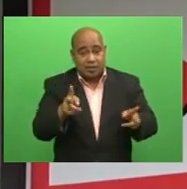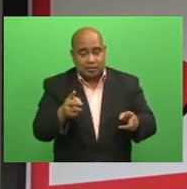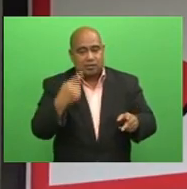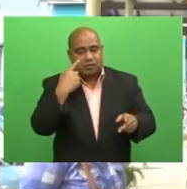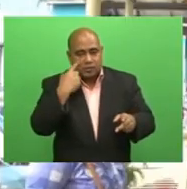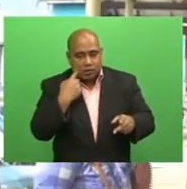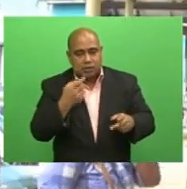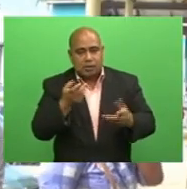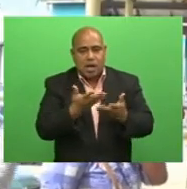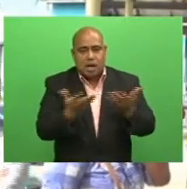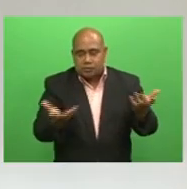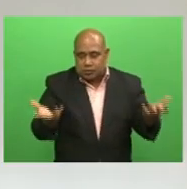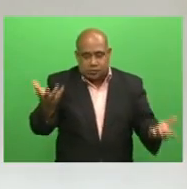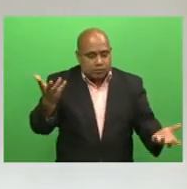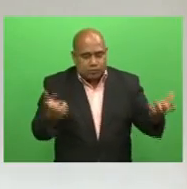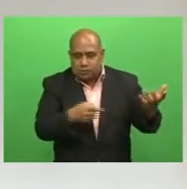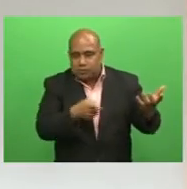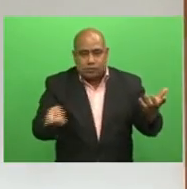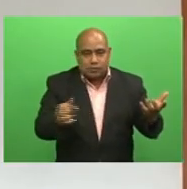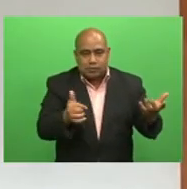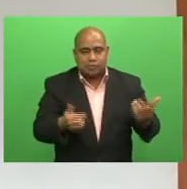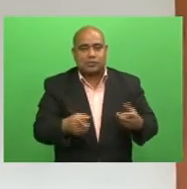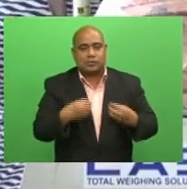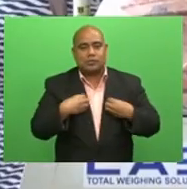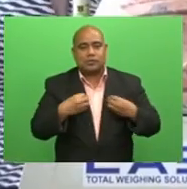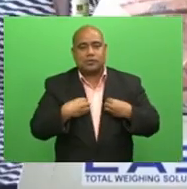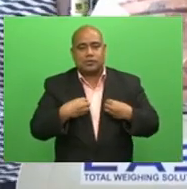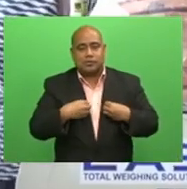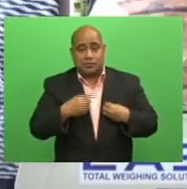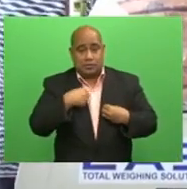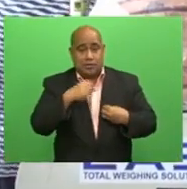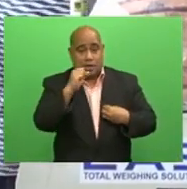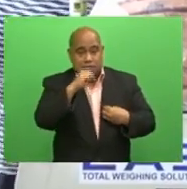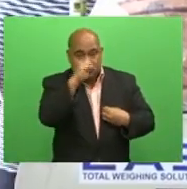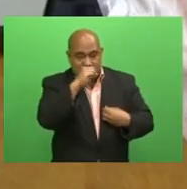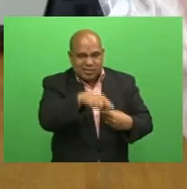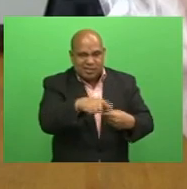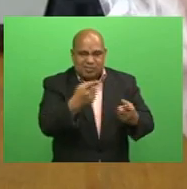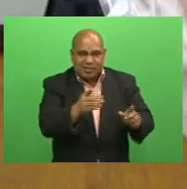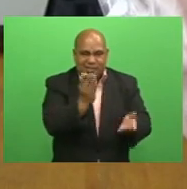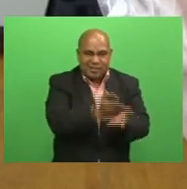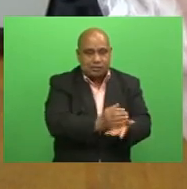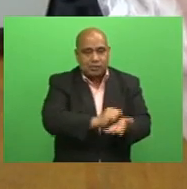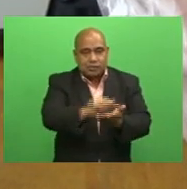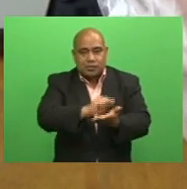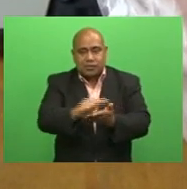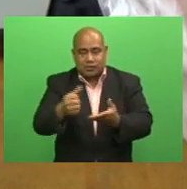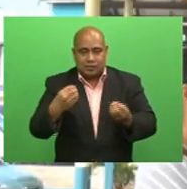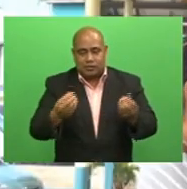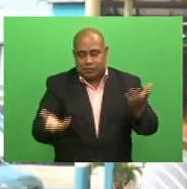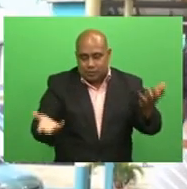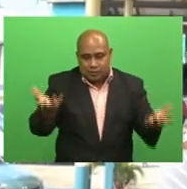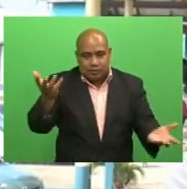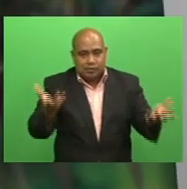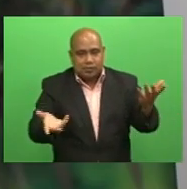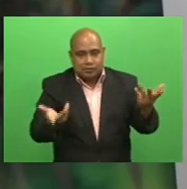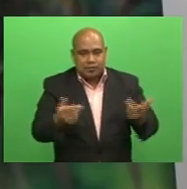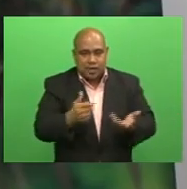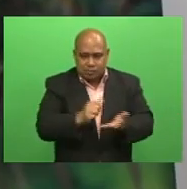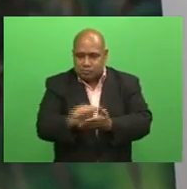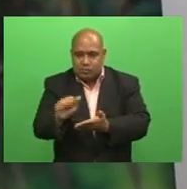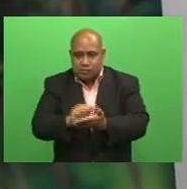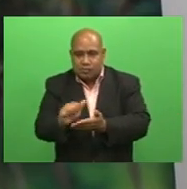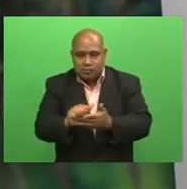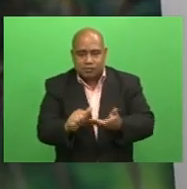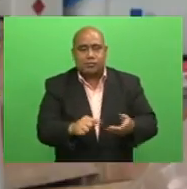between the two. As long as we have pigs to sell, I think yes, definitely we'll still be selling pork and running the shop. Vunda